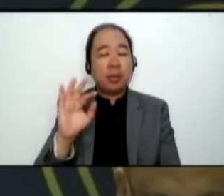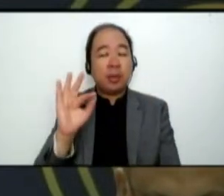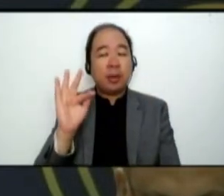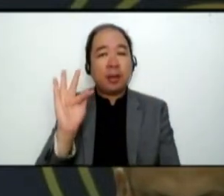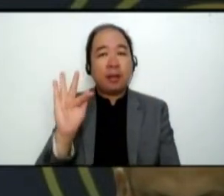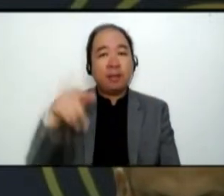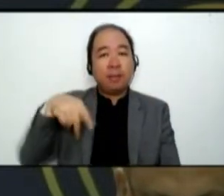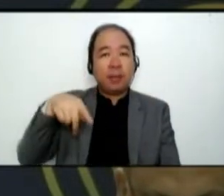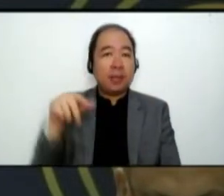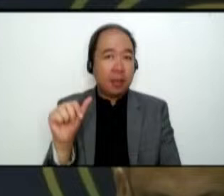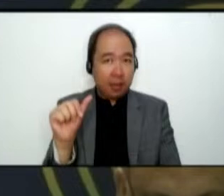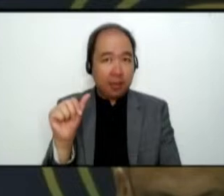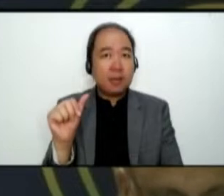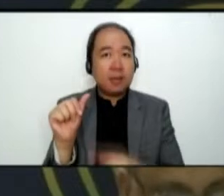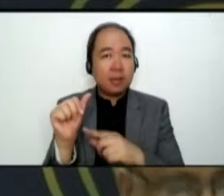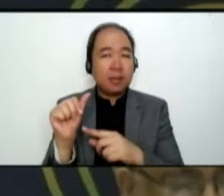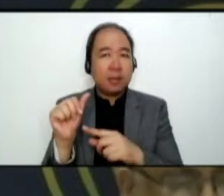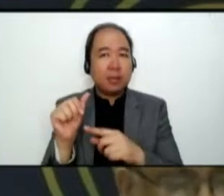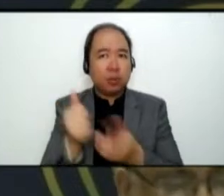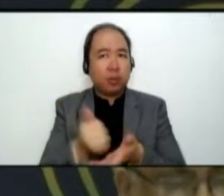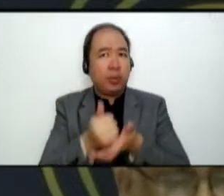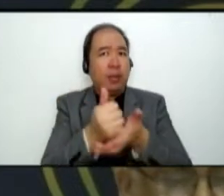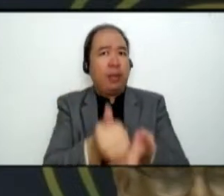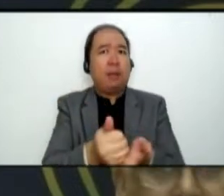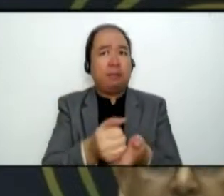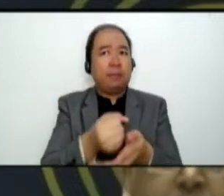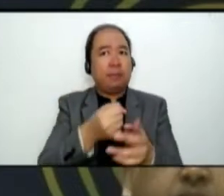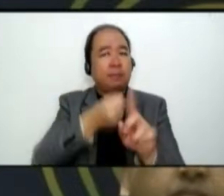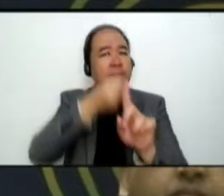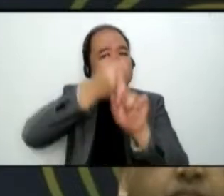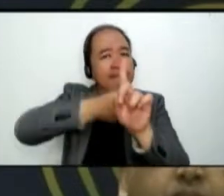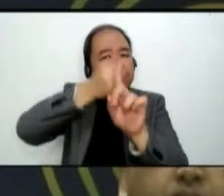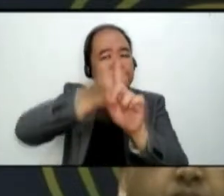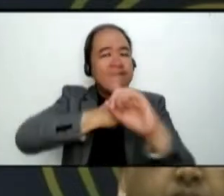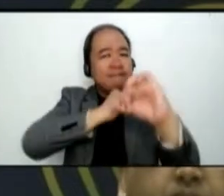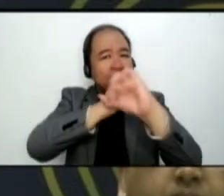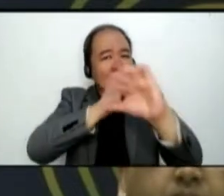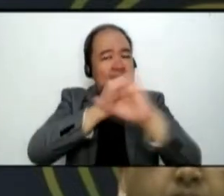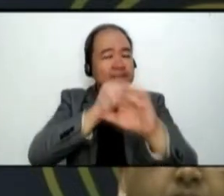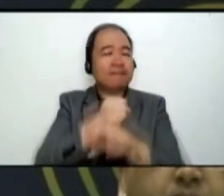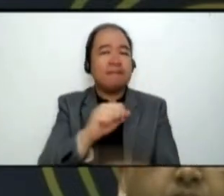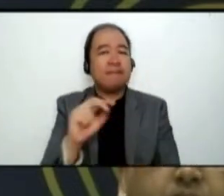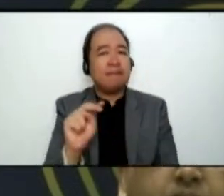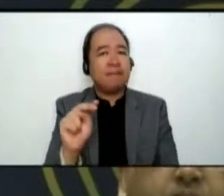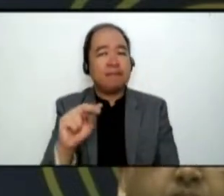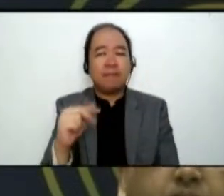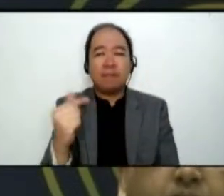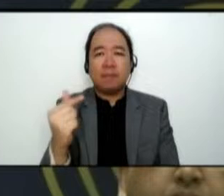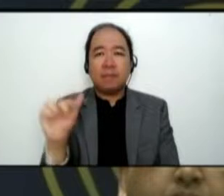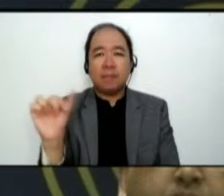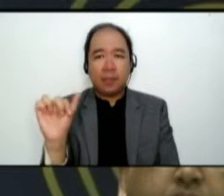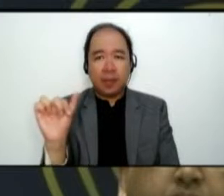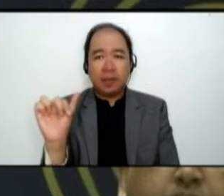on NTA advocacy. And with that, we do a lot of,